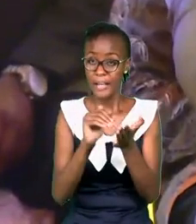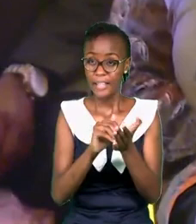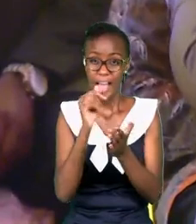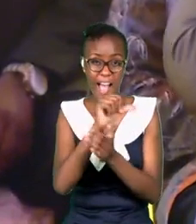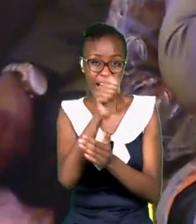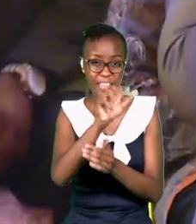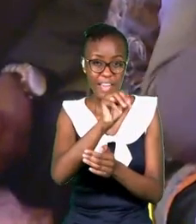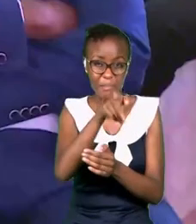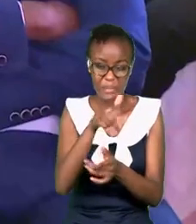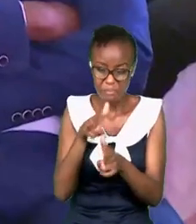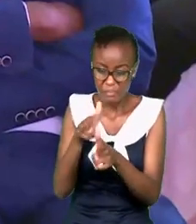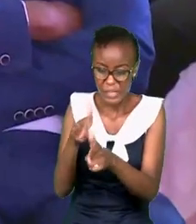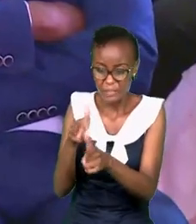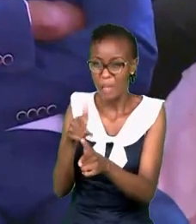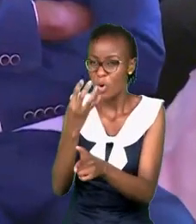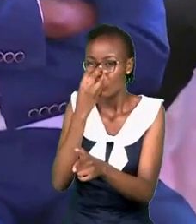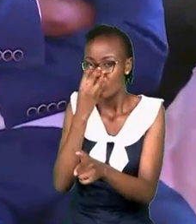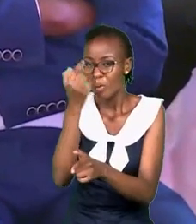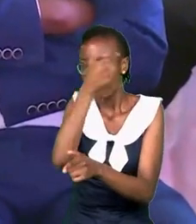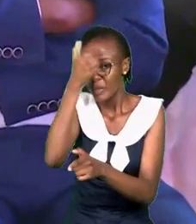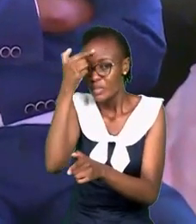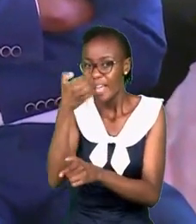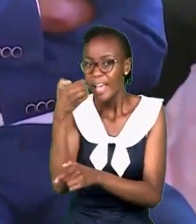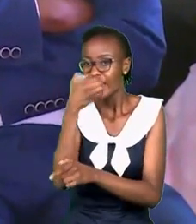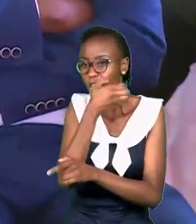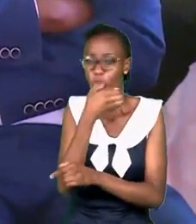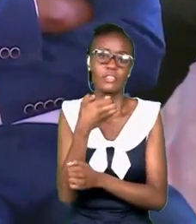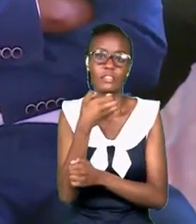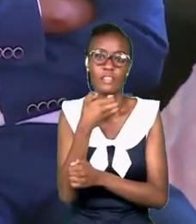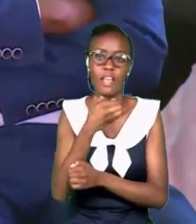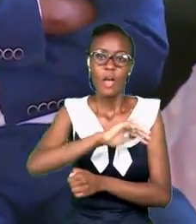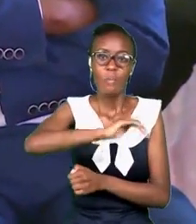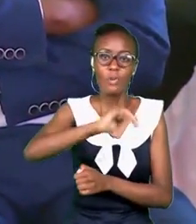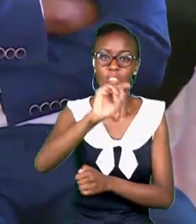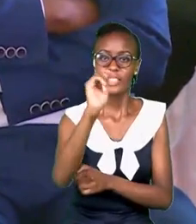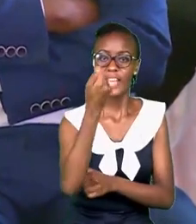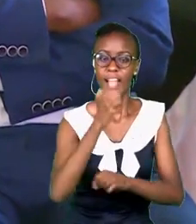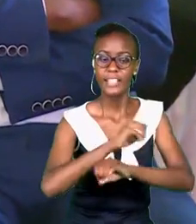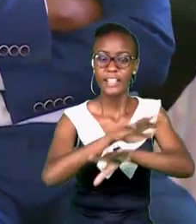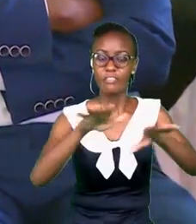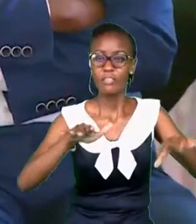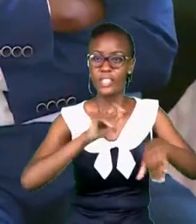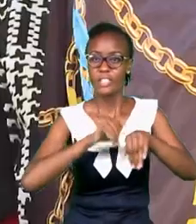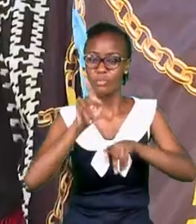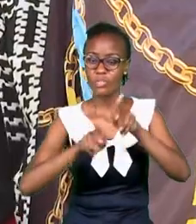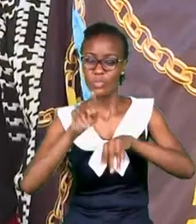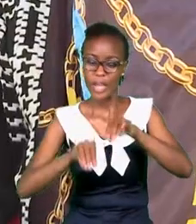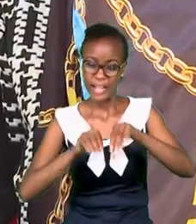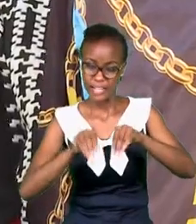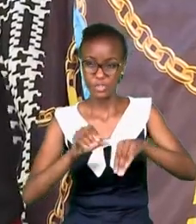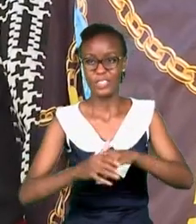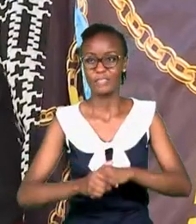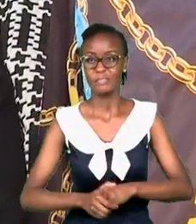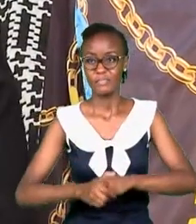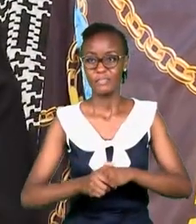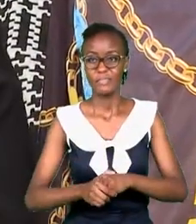criticized Deputy President William Ruto for ignoring the region's influence in his 2022 presidential bid. We also have liked